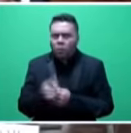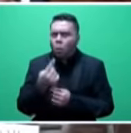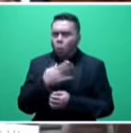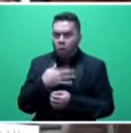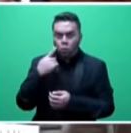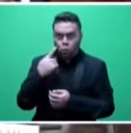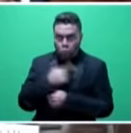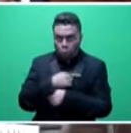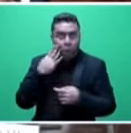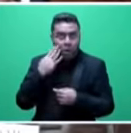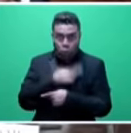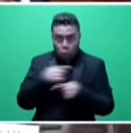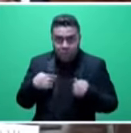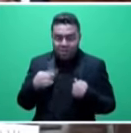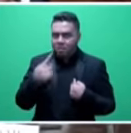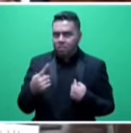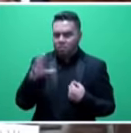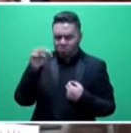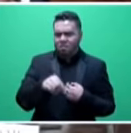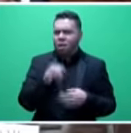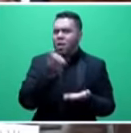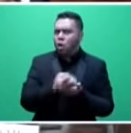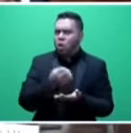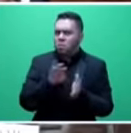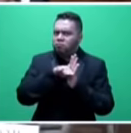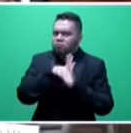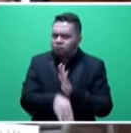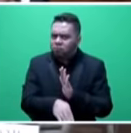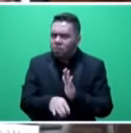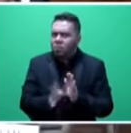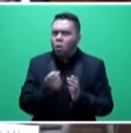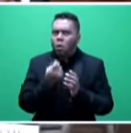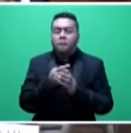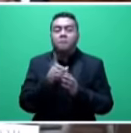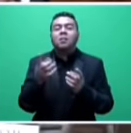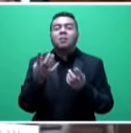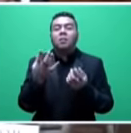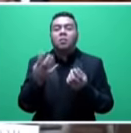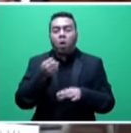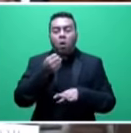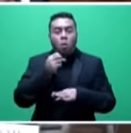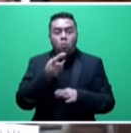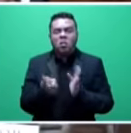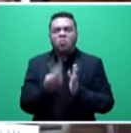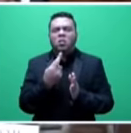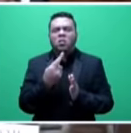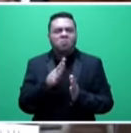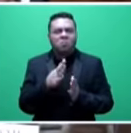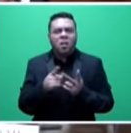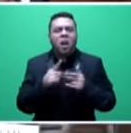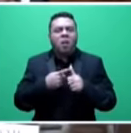facing headwinds or that our economy is in recession, the response from government has always been nasty